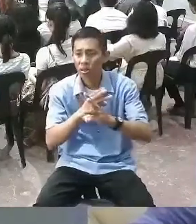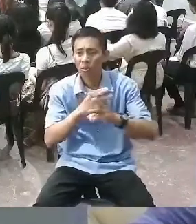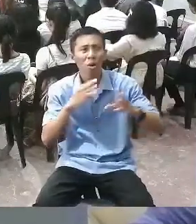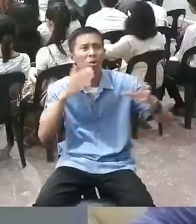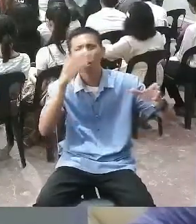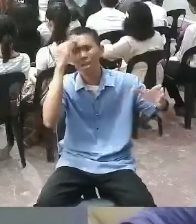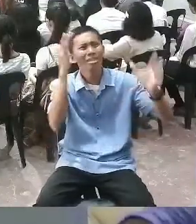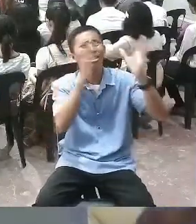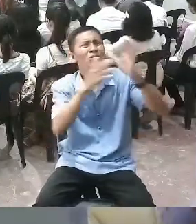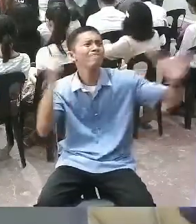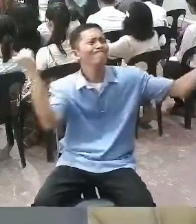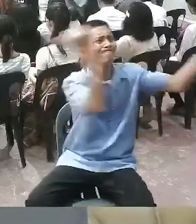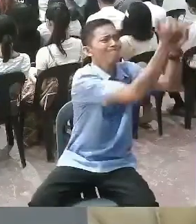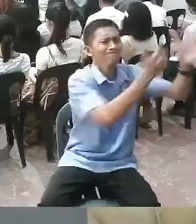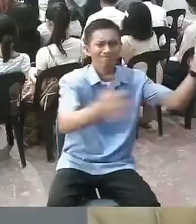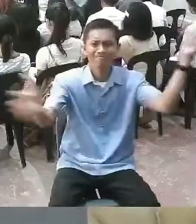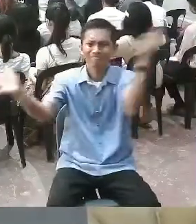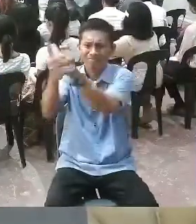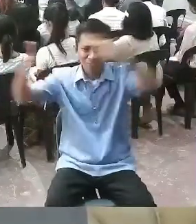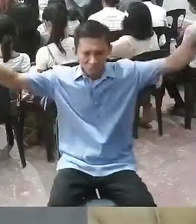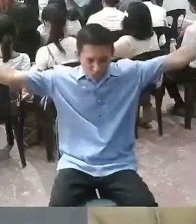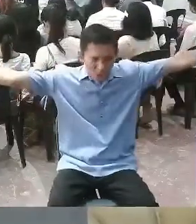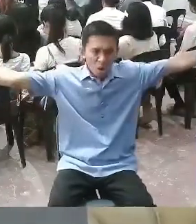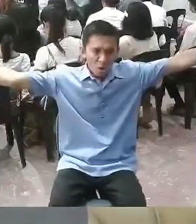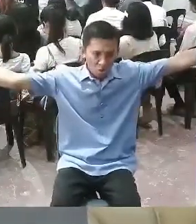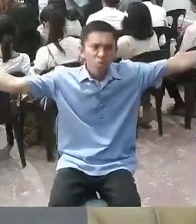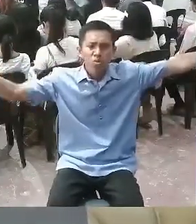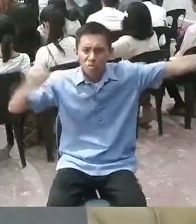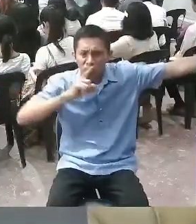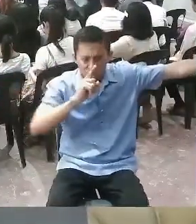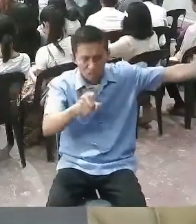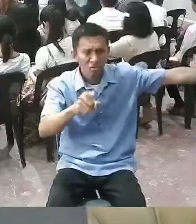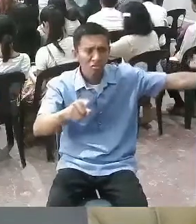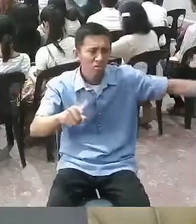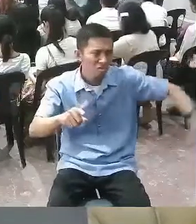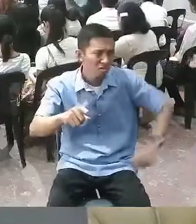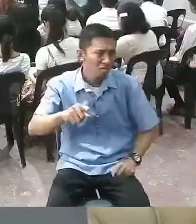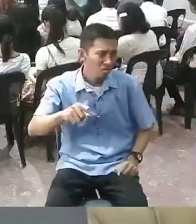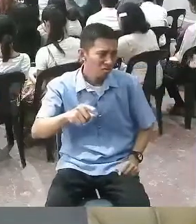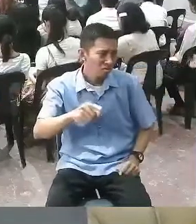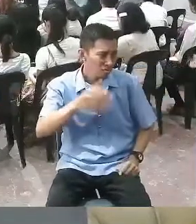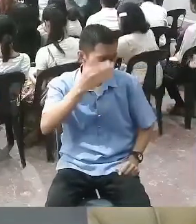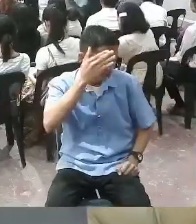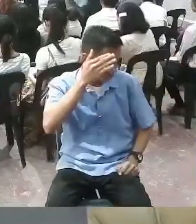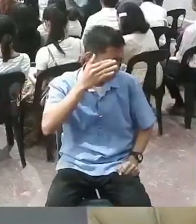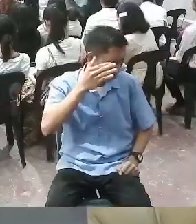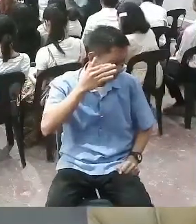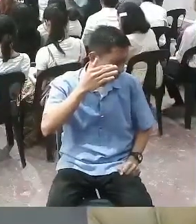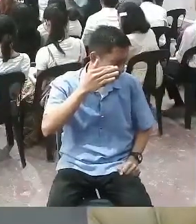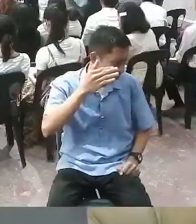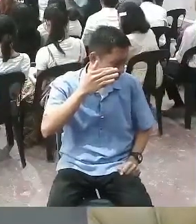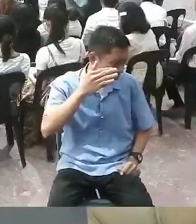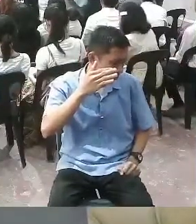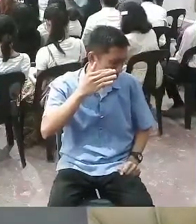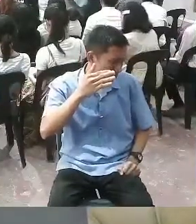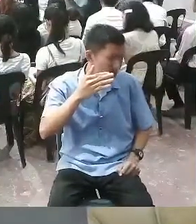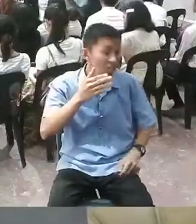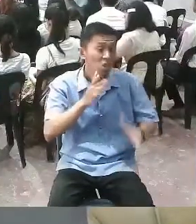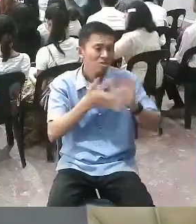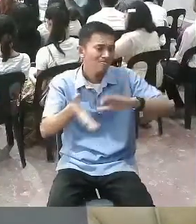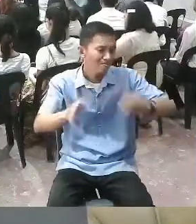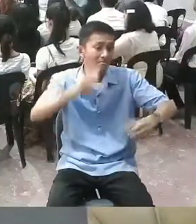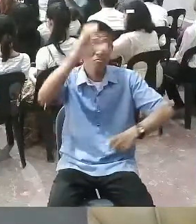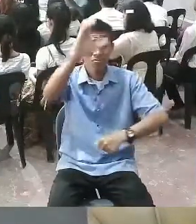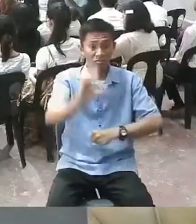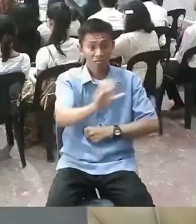Jesus on the cross. We sang about it a moment ago. And when